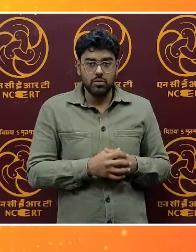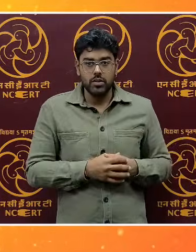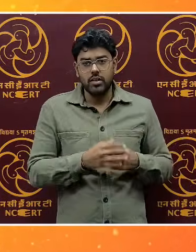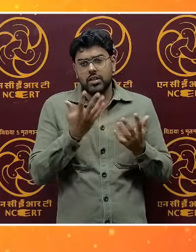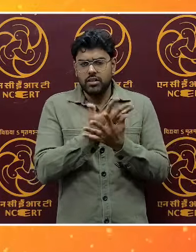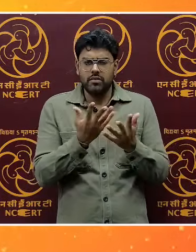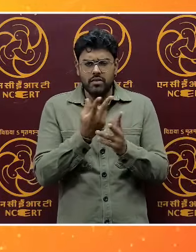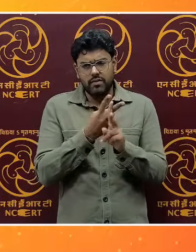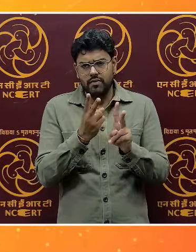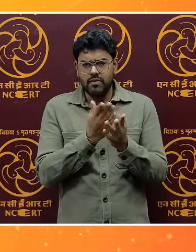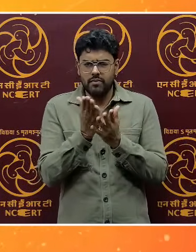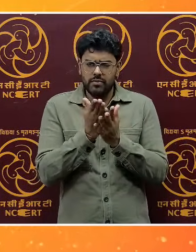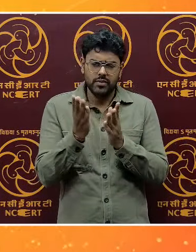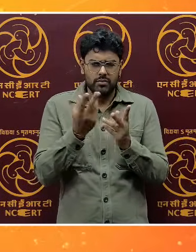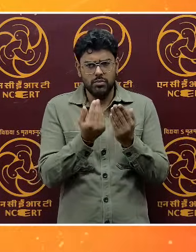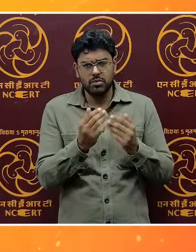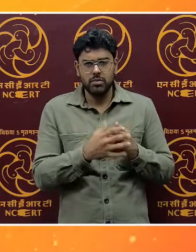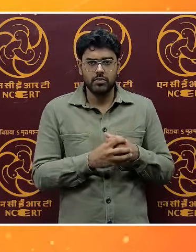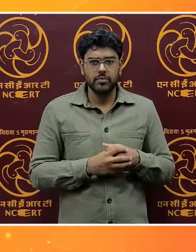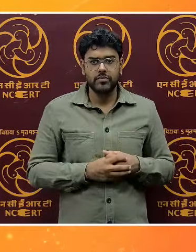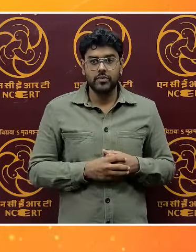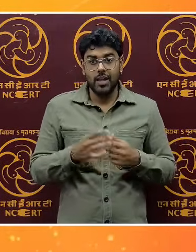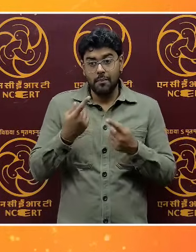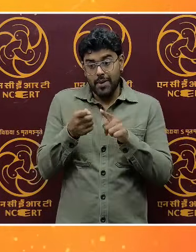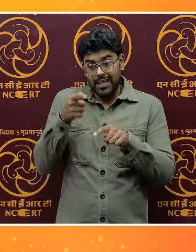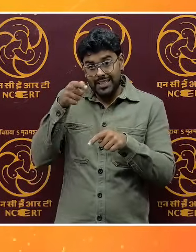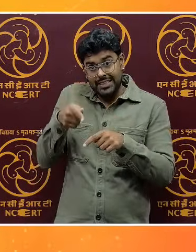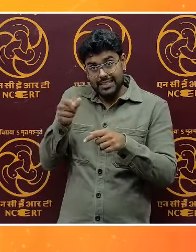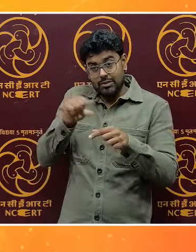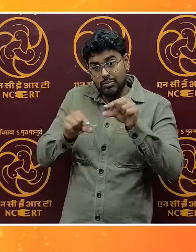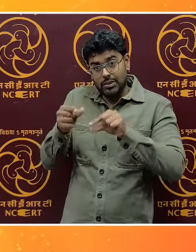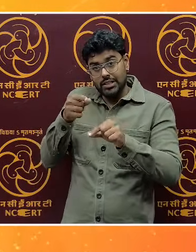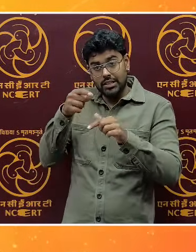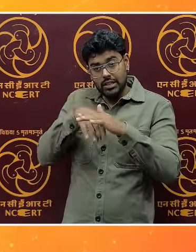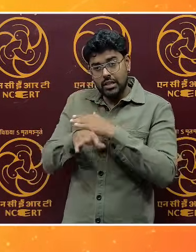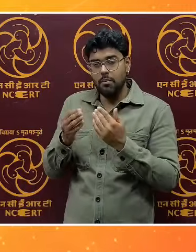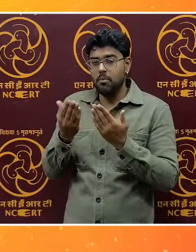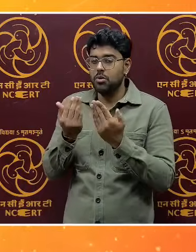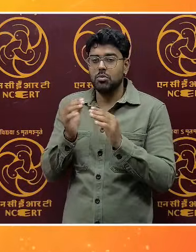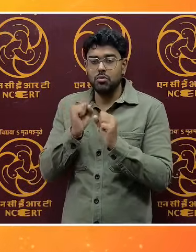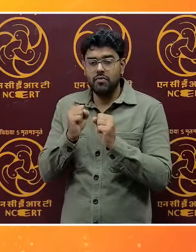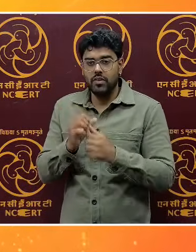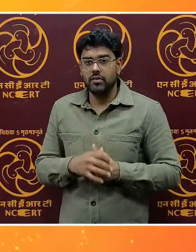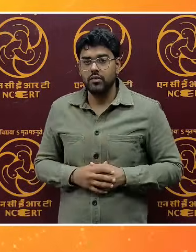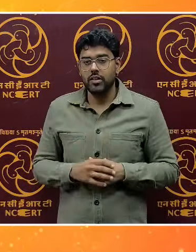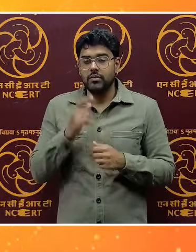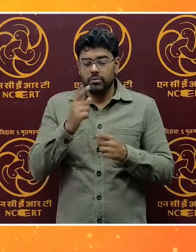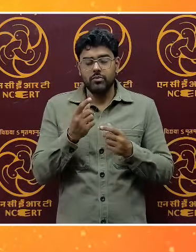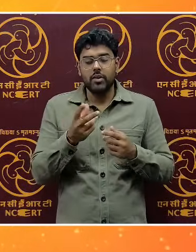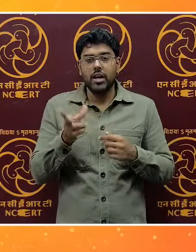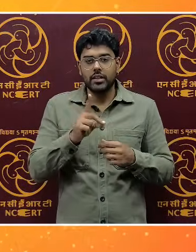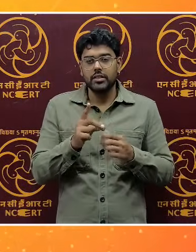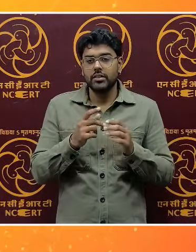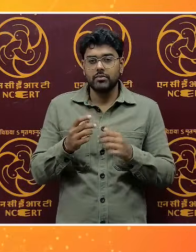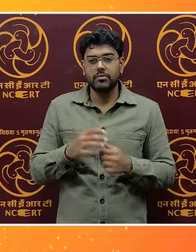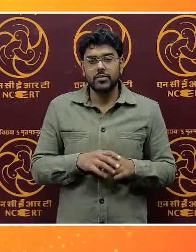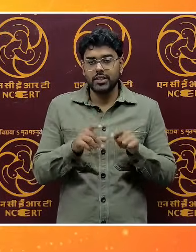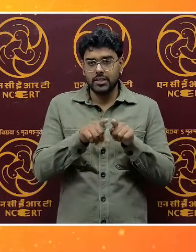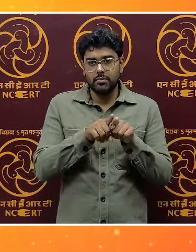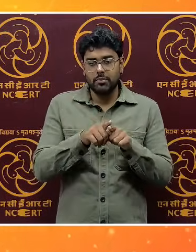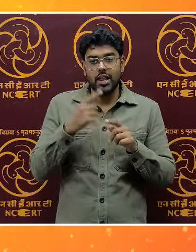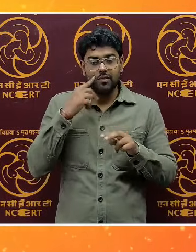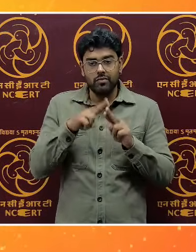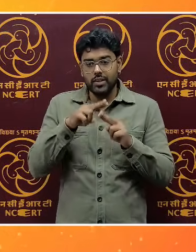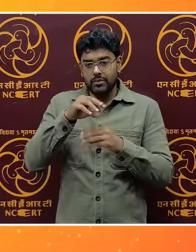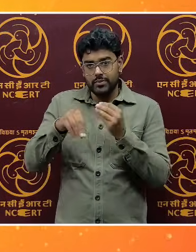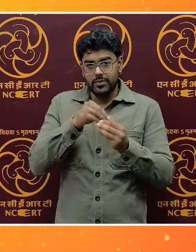some methods like magnetic separation. In this case, that is not possible. There is one more reaction. We'll quickly see what happens when they